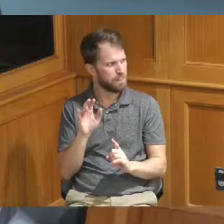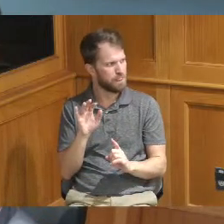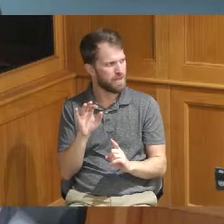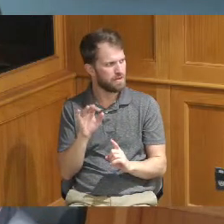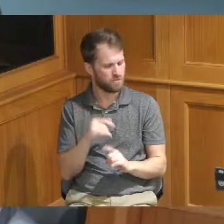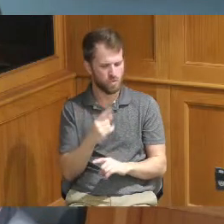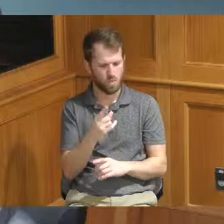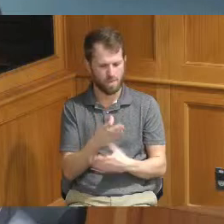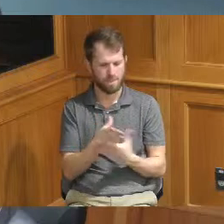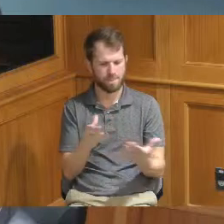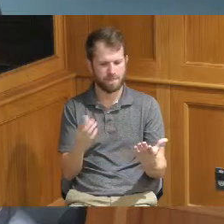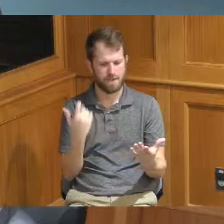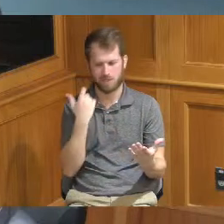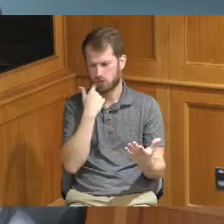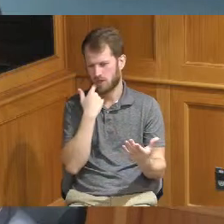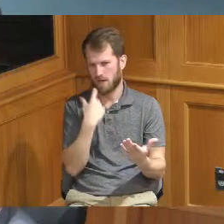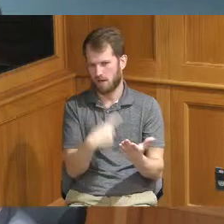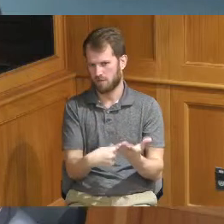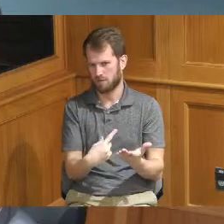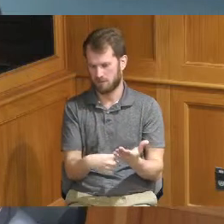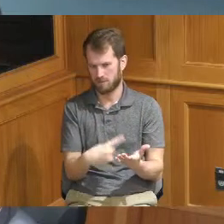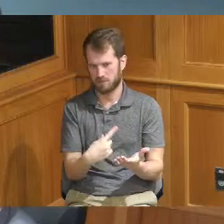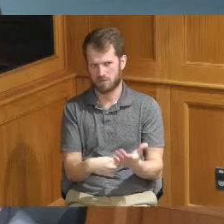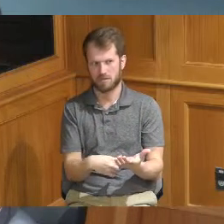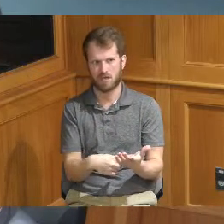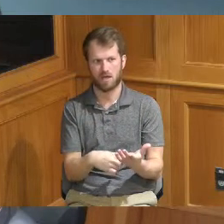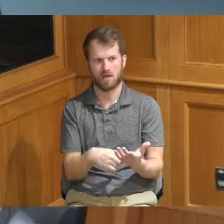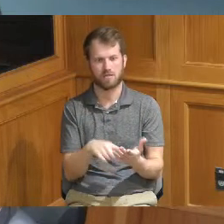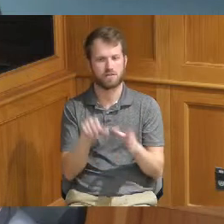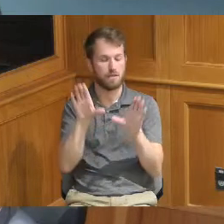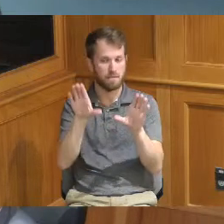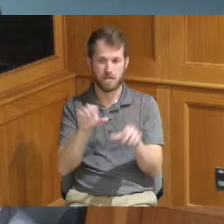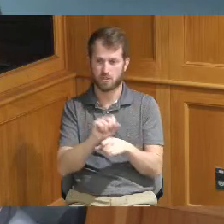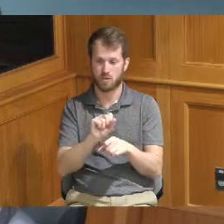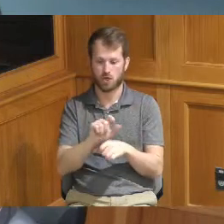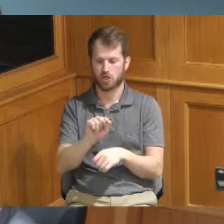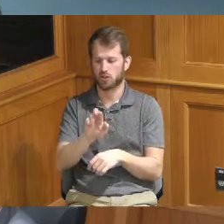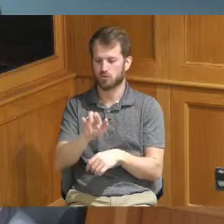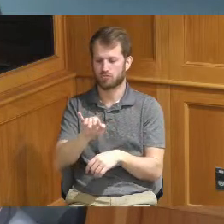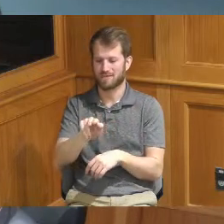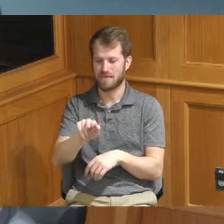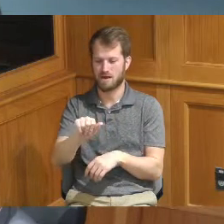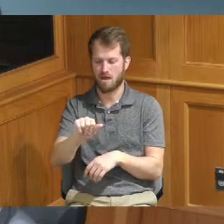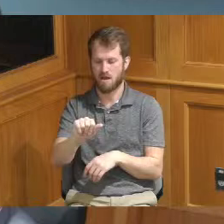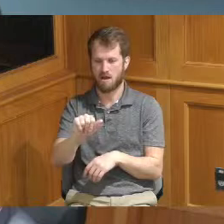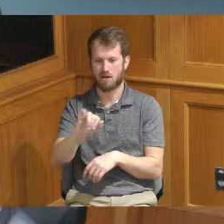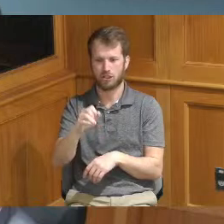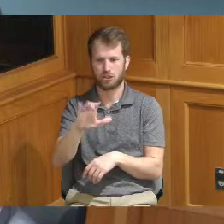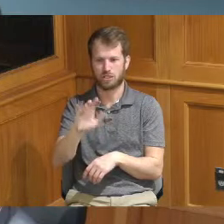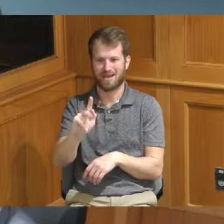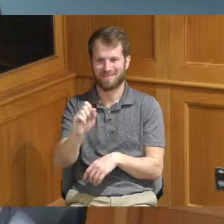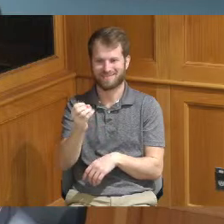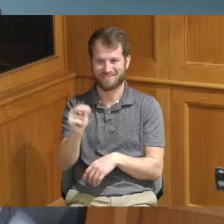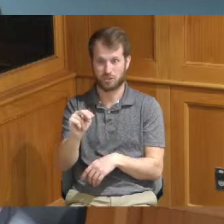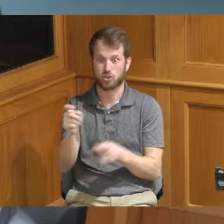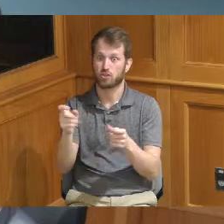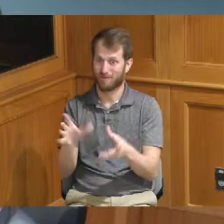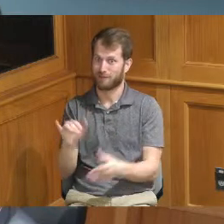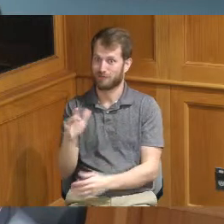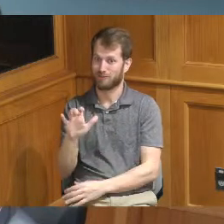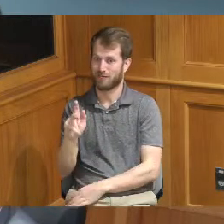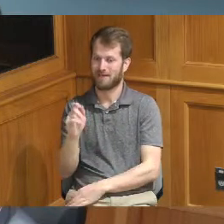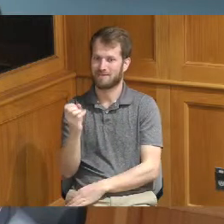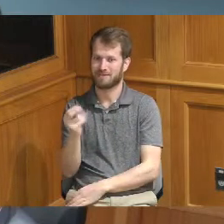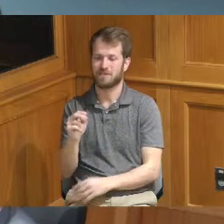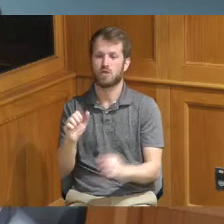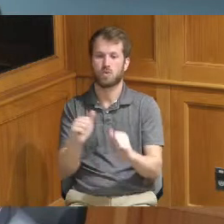One of the things we just talked about was the great work that Trina Jackson is doing, Director Jackson is doing with